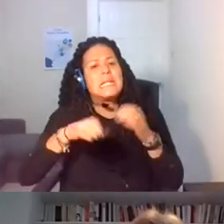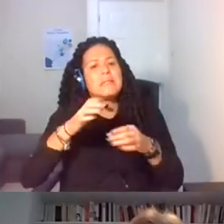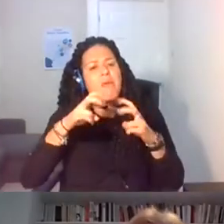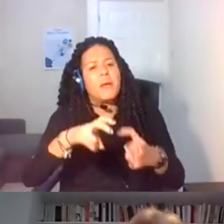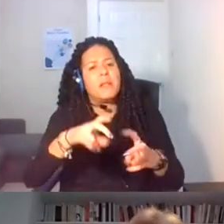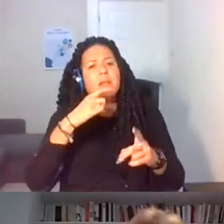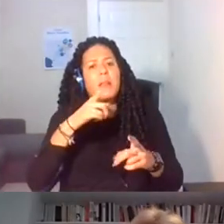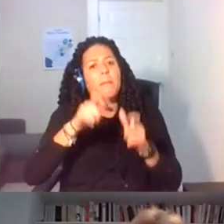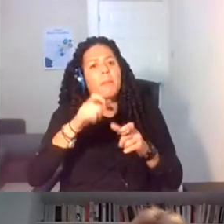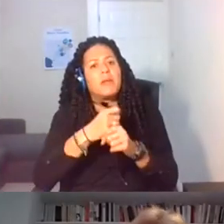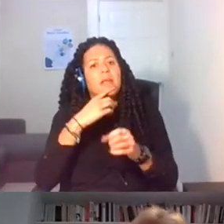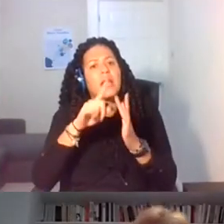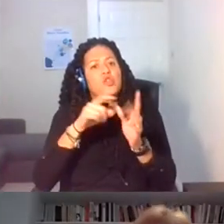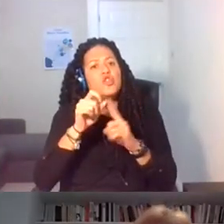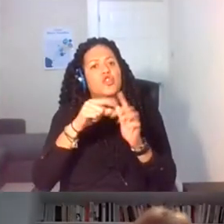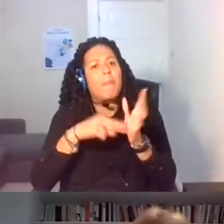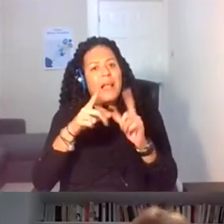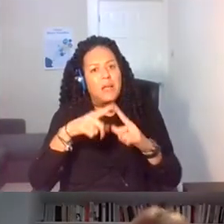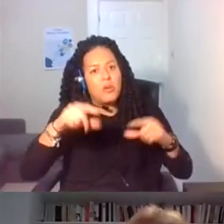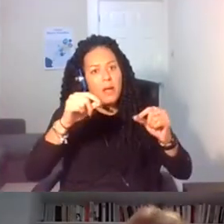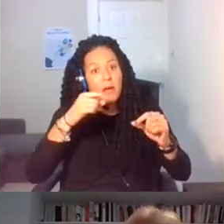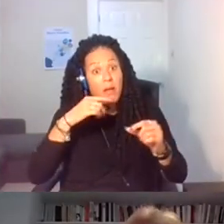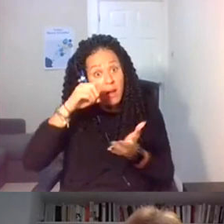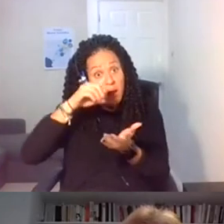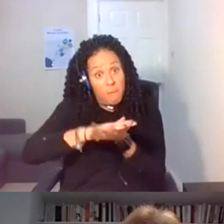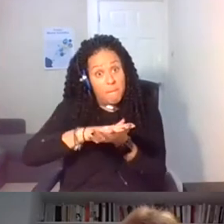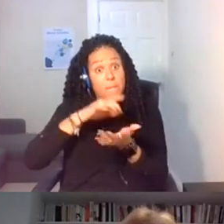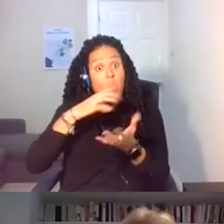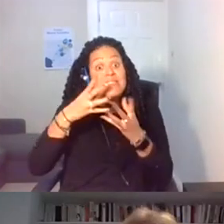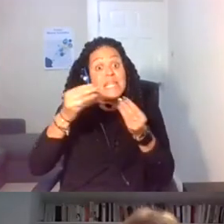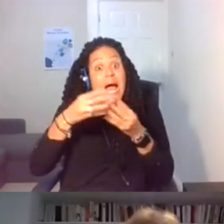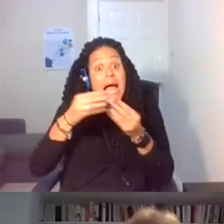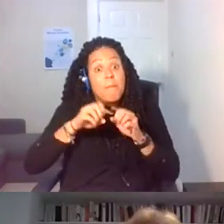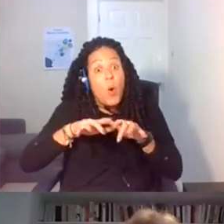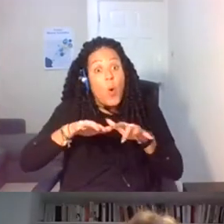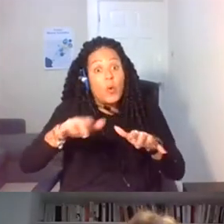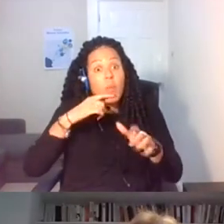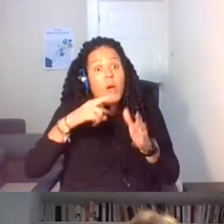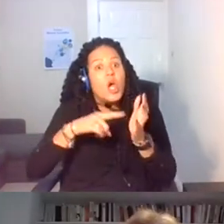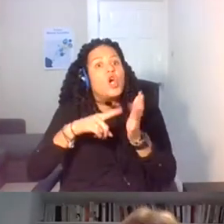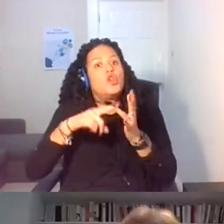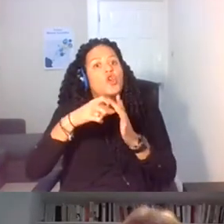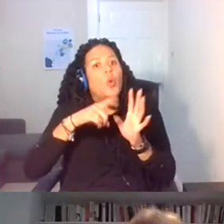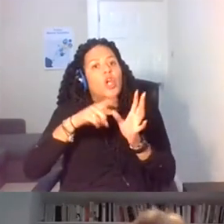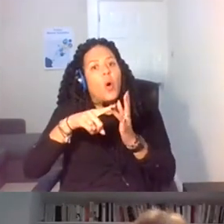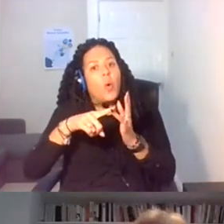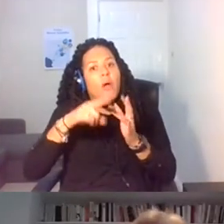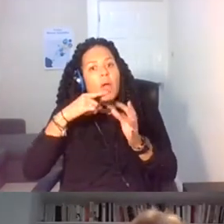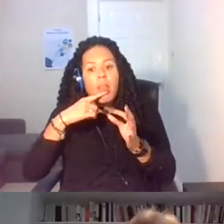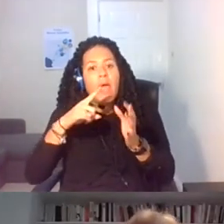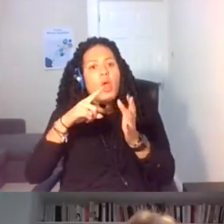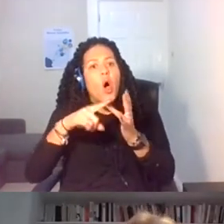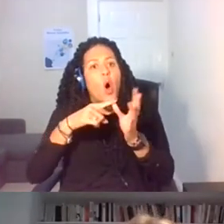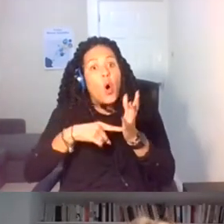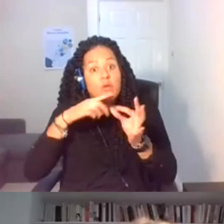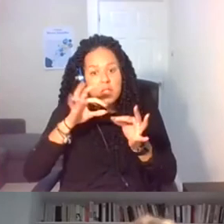Japan. They put a bit of slime mold on where Tokyo would be on a map, and then they put little bits of oat for the slime mold to feed